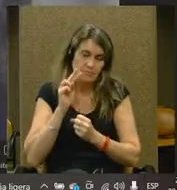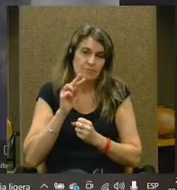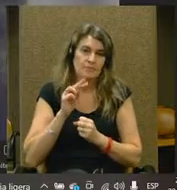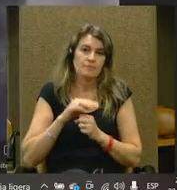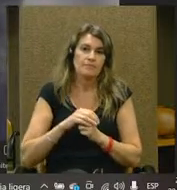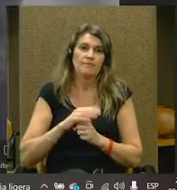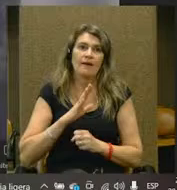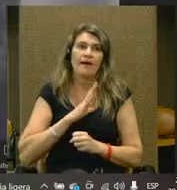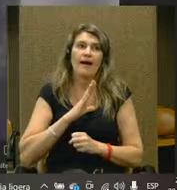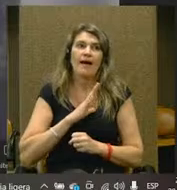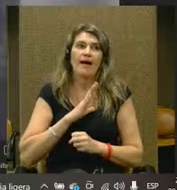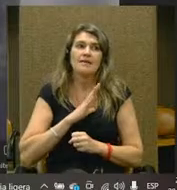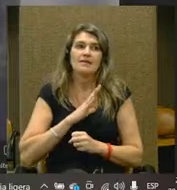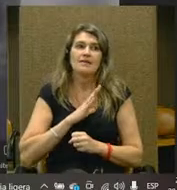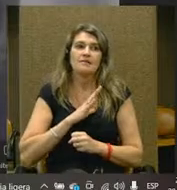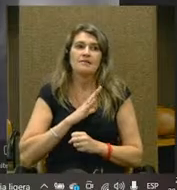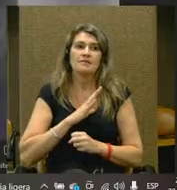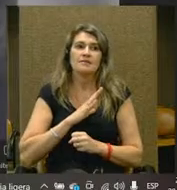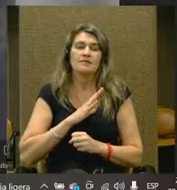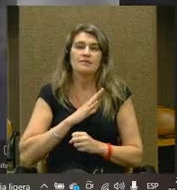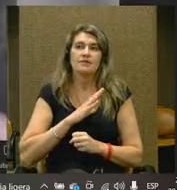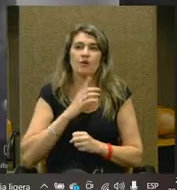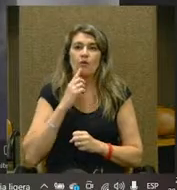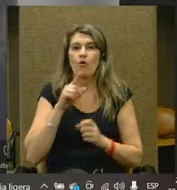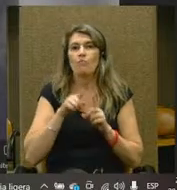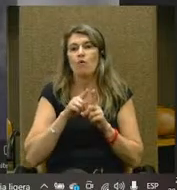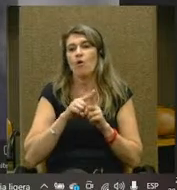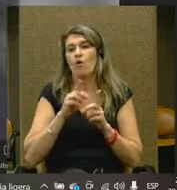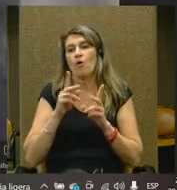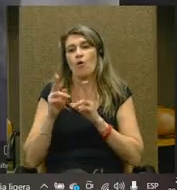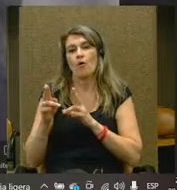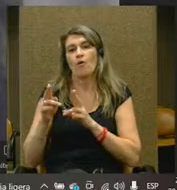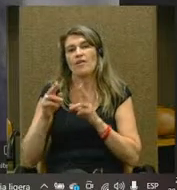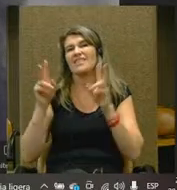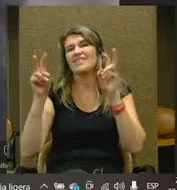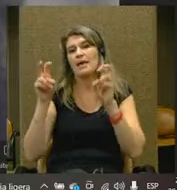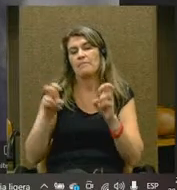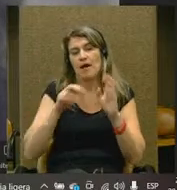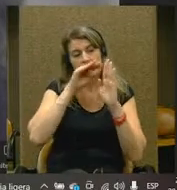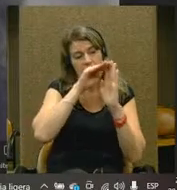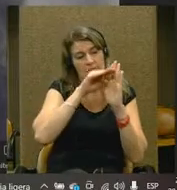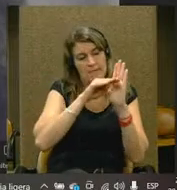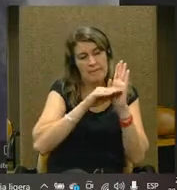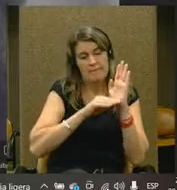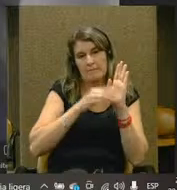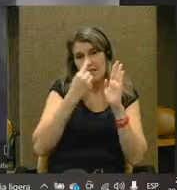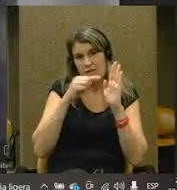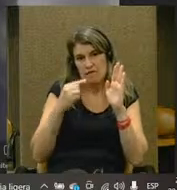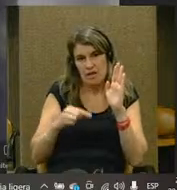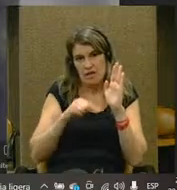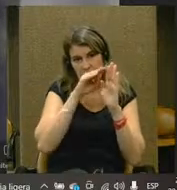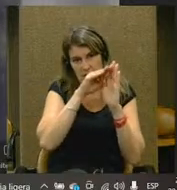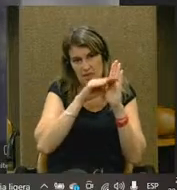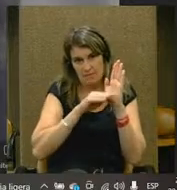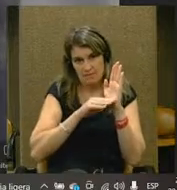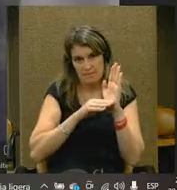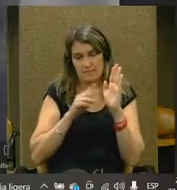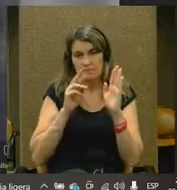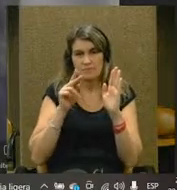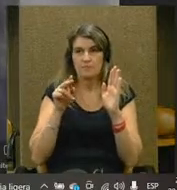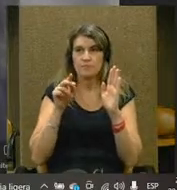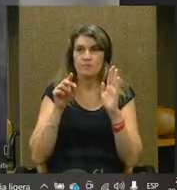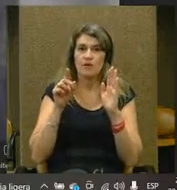So it would be a package, a set of actions, like Brian